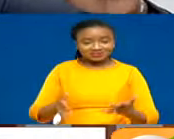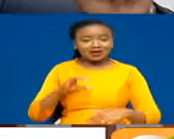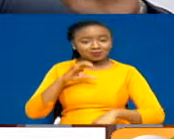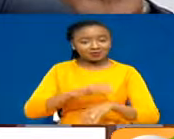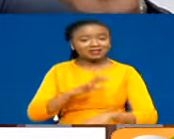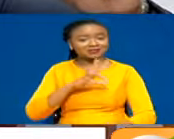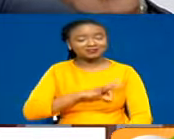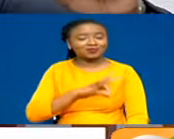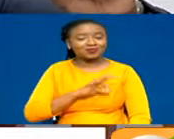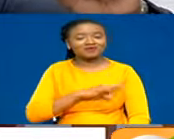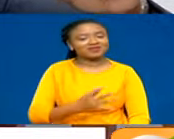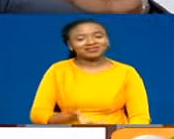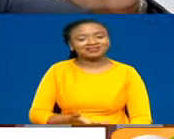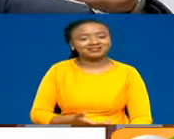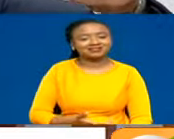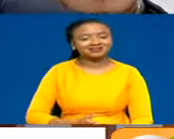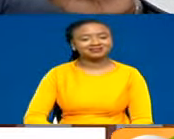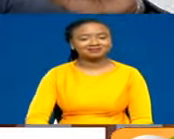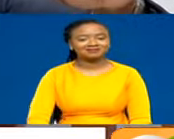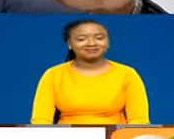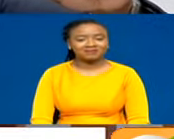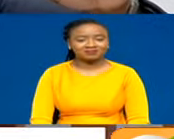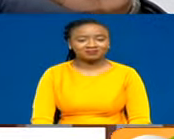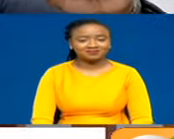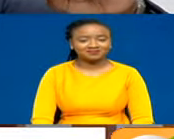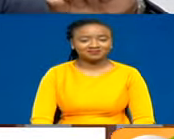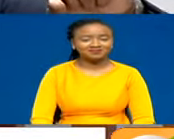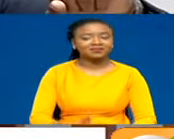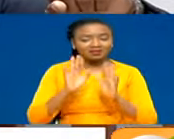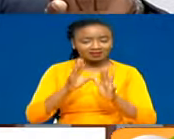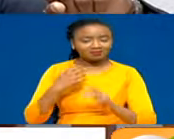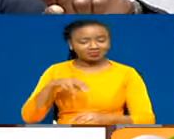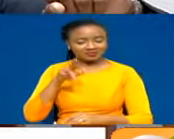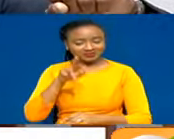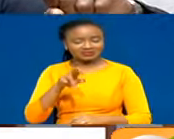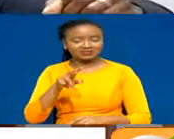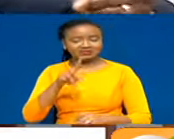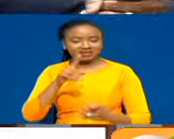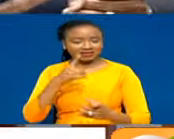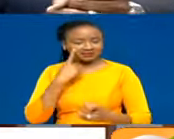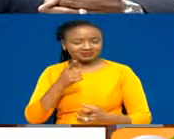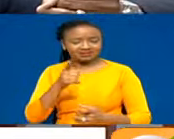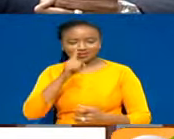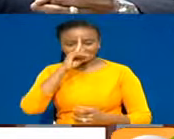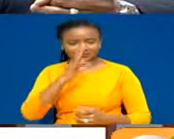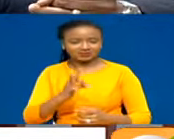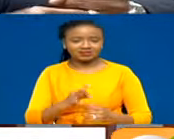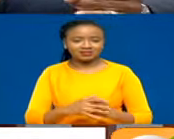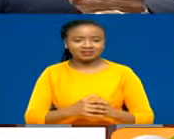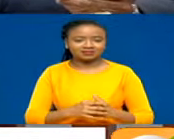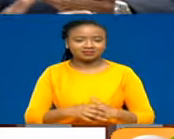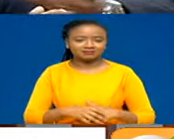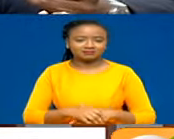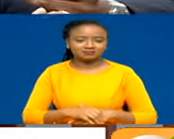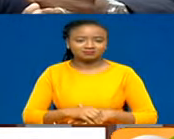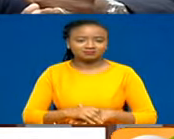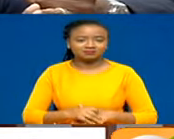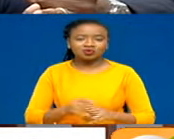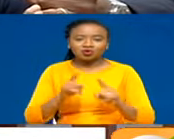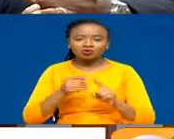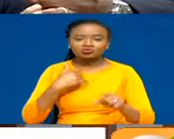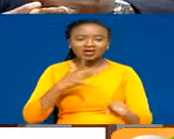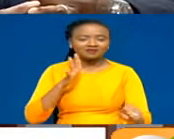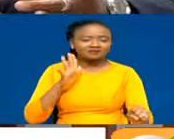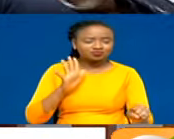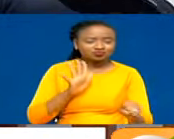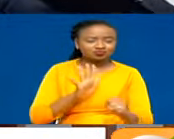of those things now that we need to take serious on the continent. We do. It creates jobs. Yeah, there's so much